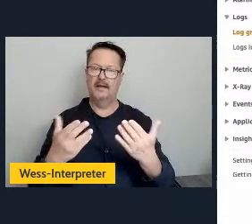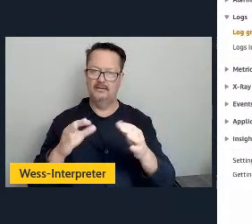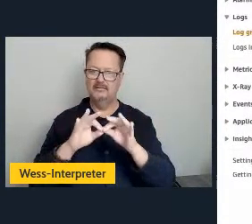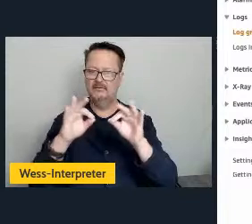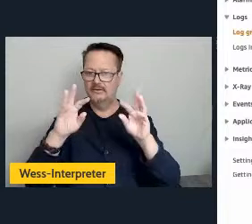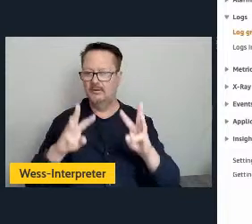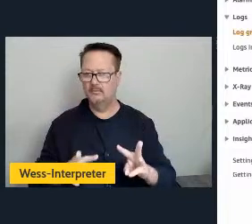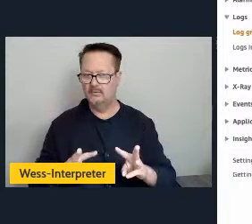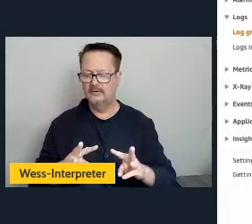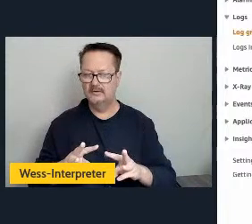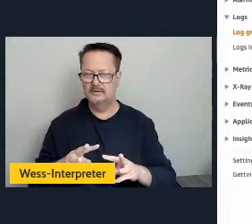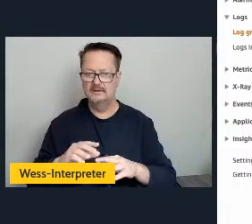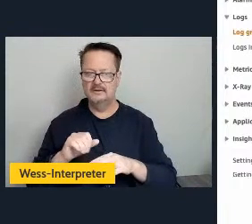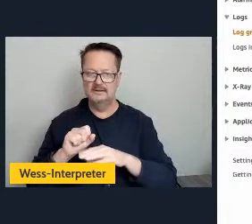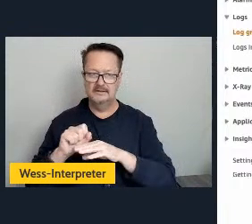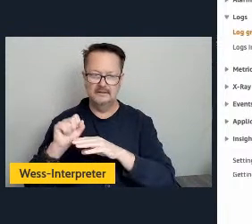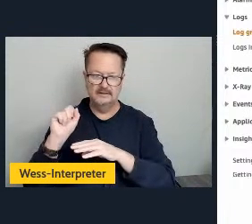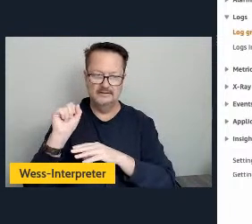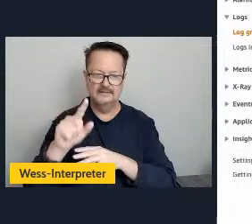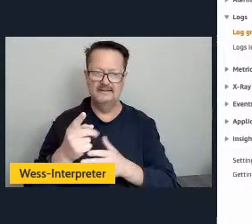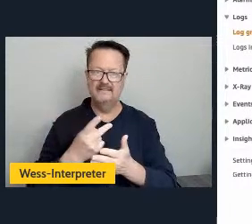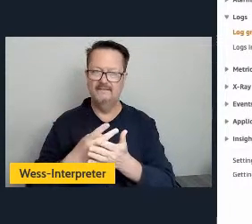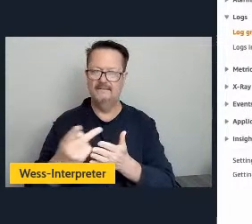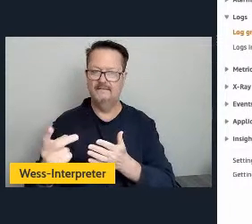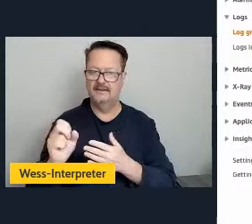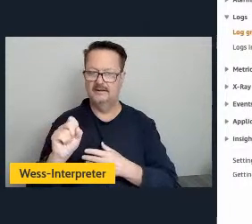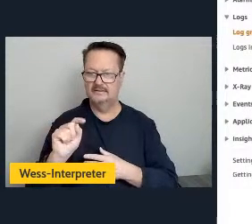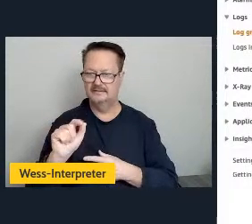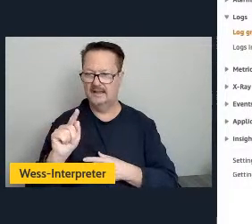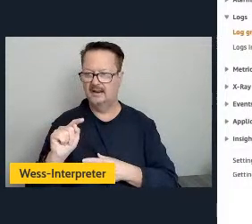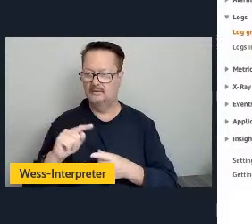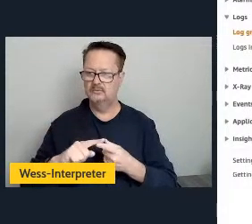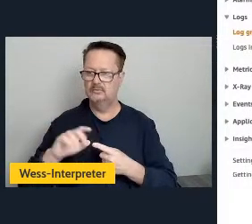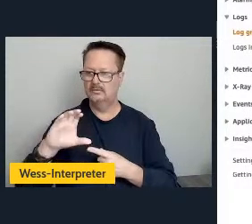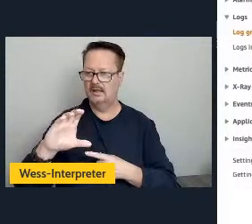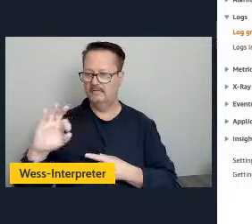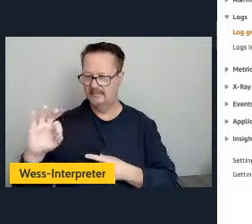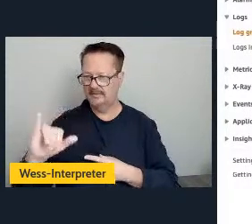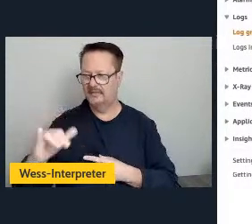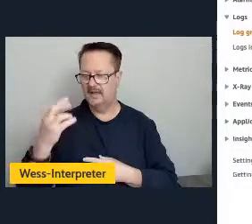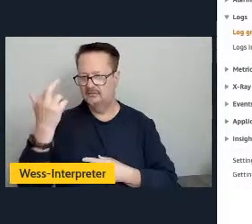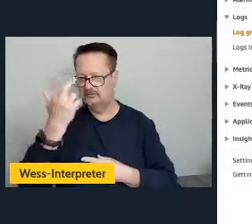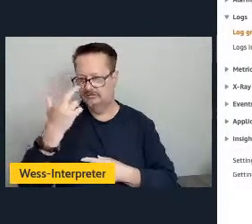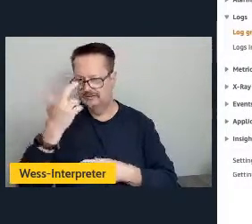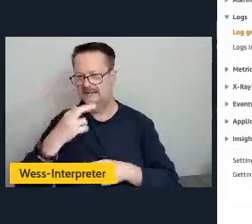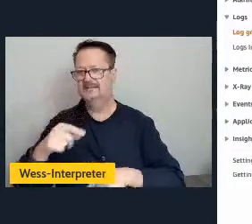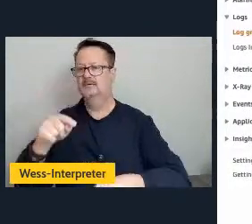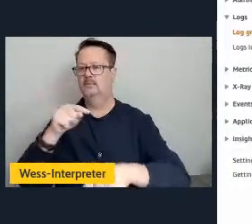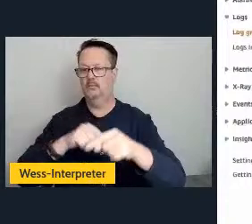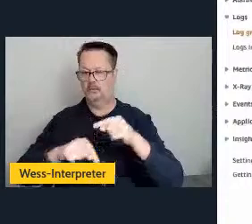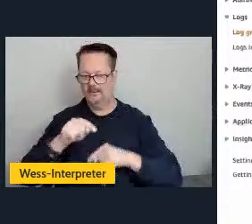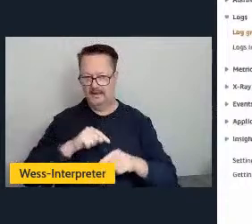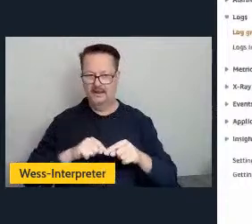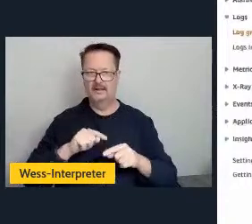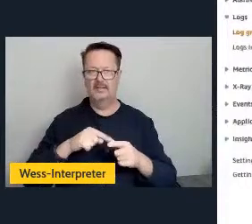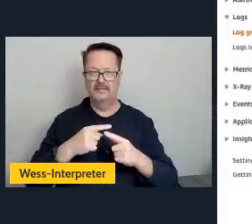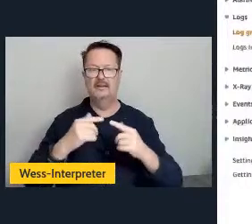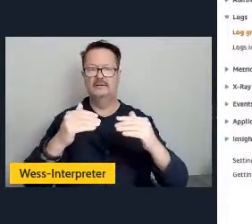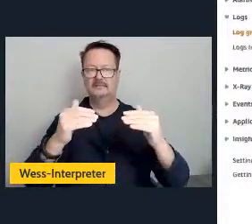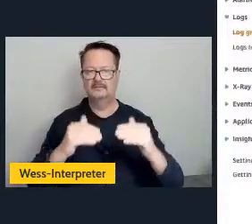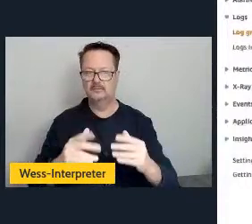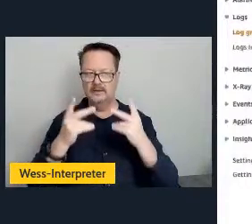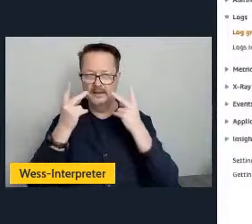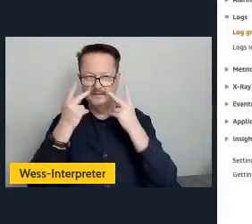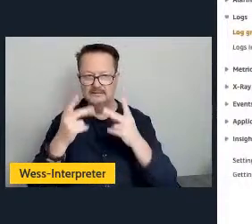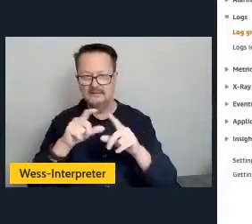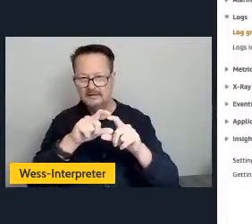a failed status response to CloudFormation. That is why the rollback was triggered. And after that, we can see here